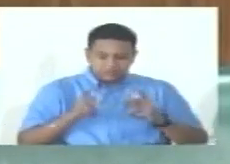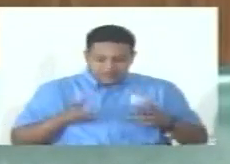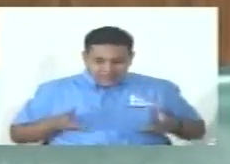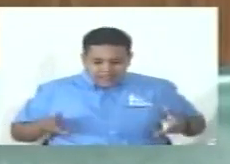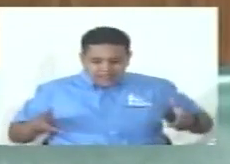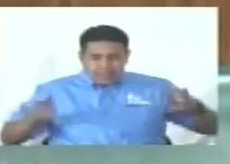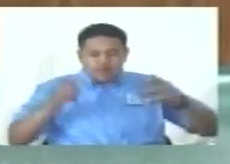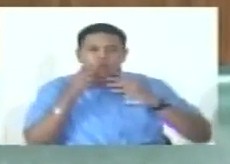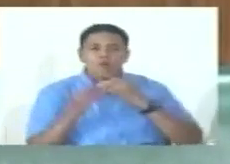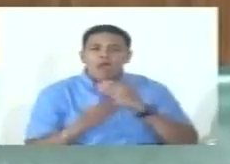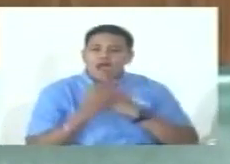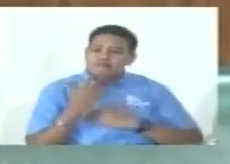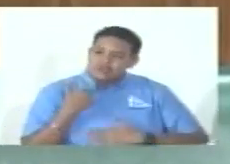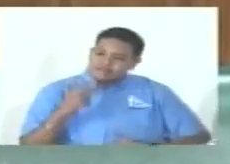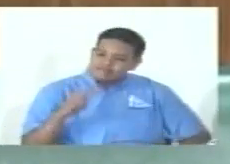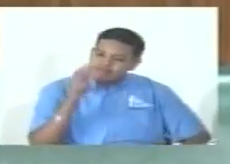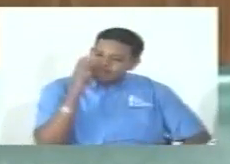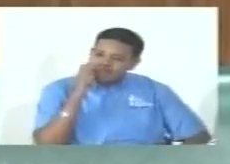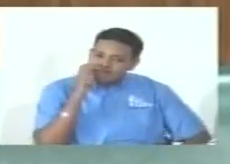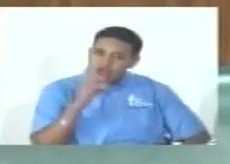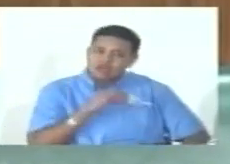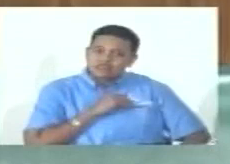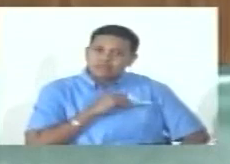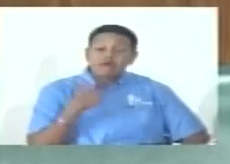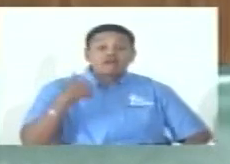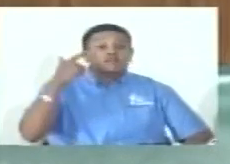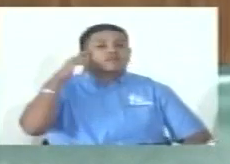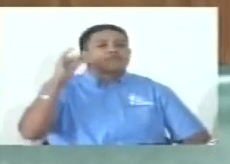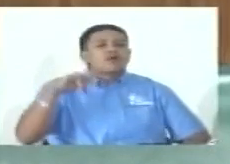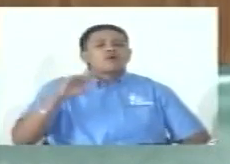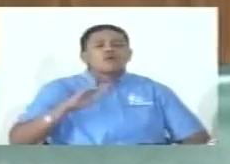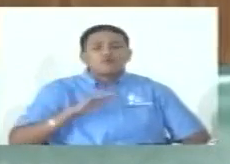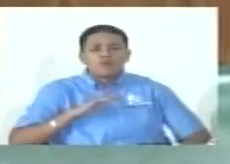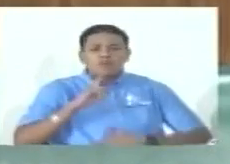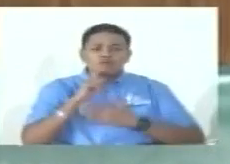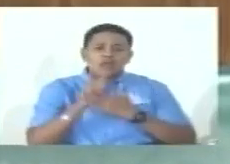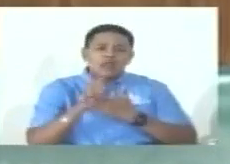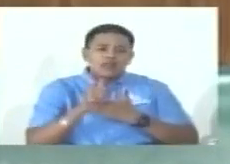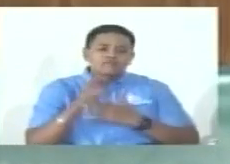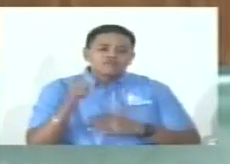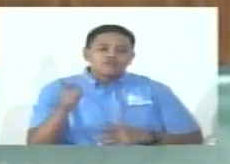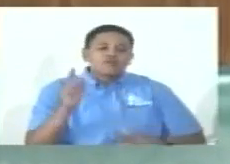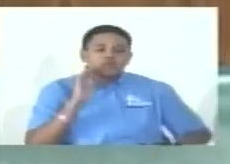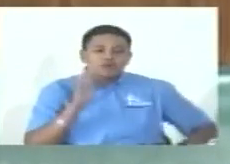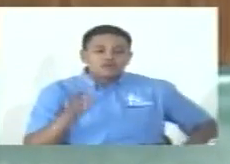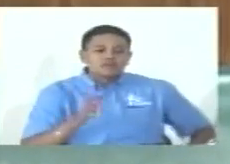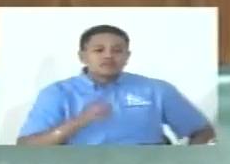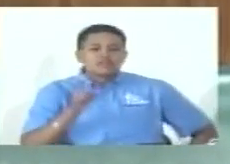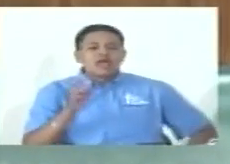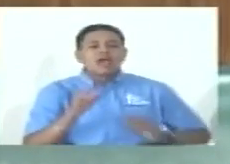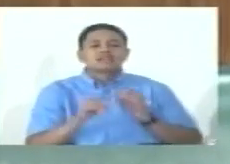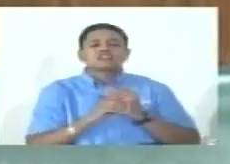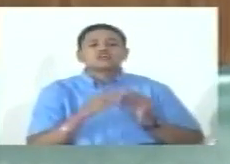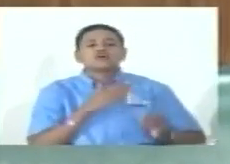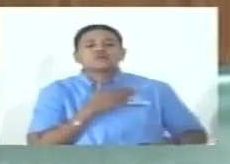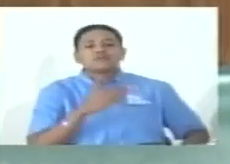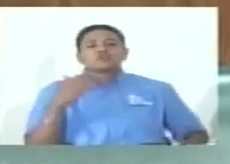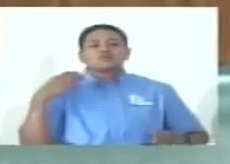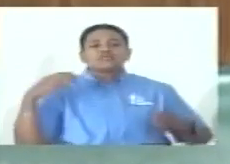whose advice she took freely. And I think that was very, very helpful to her. She was also willing to